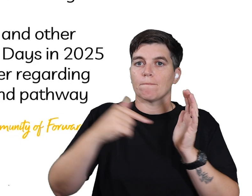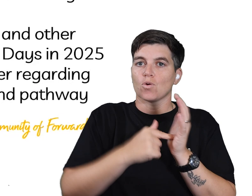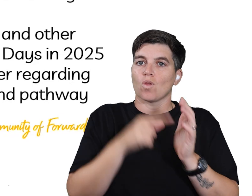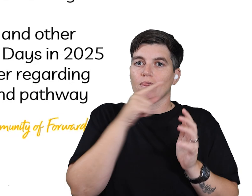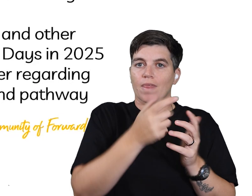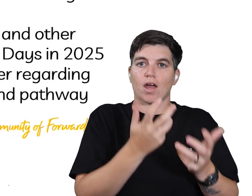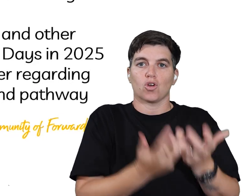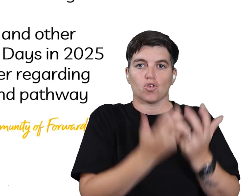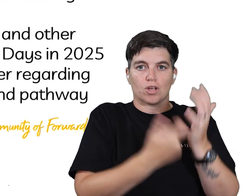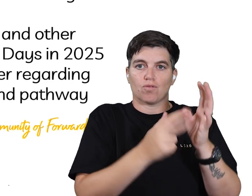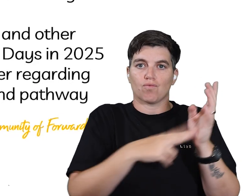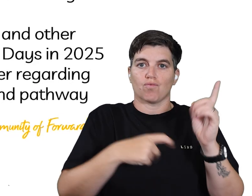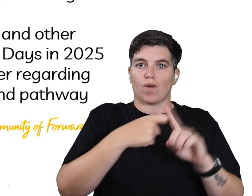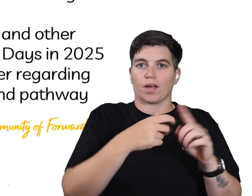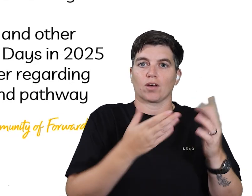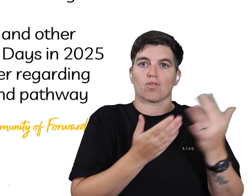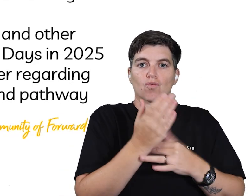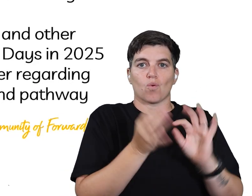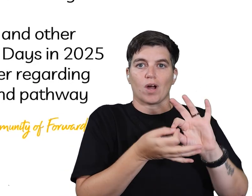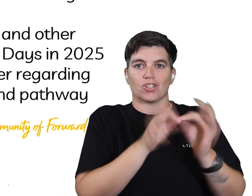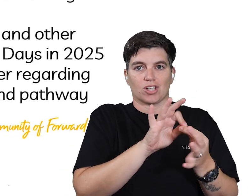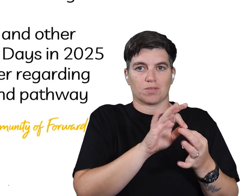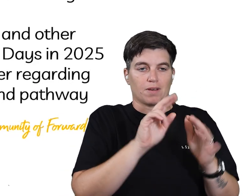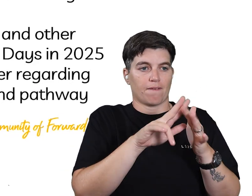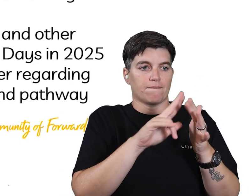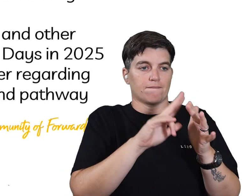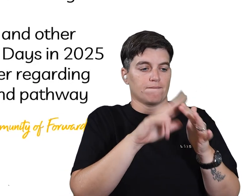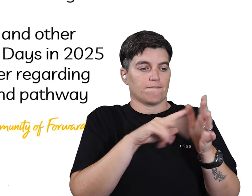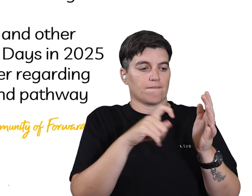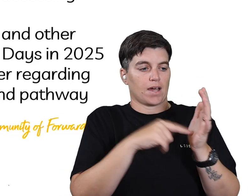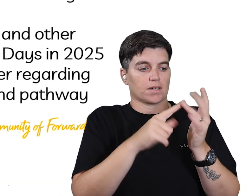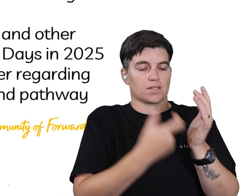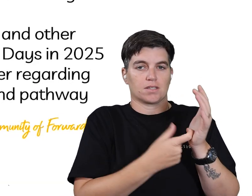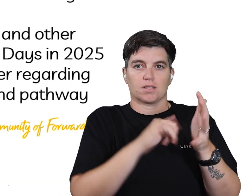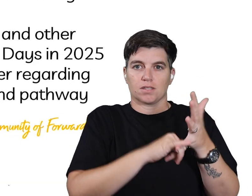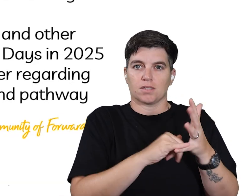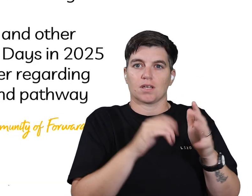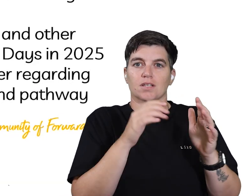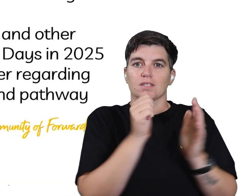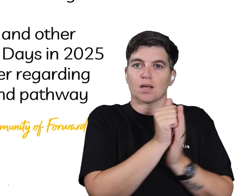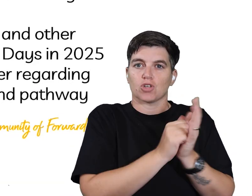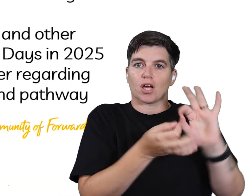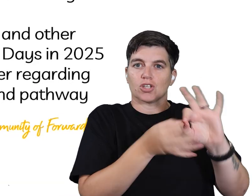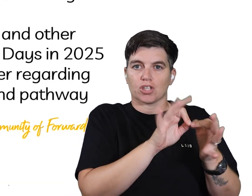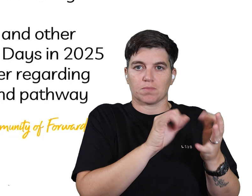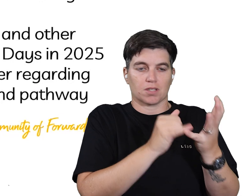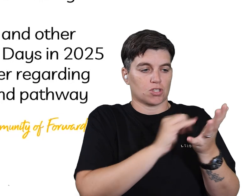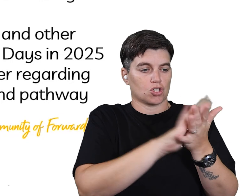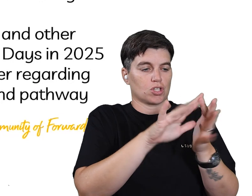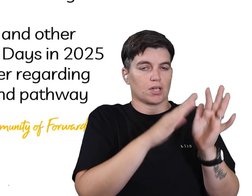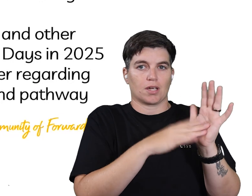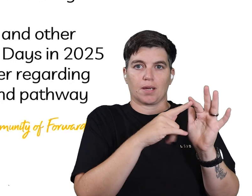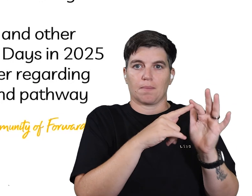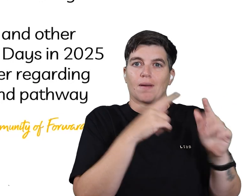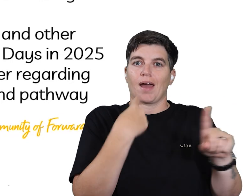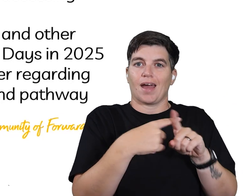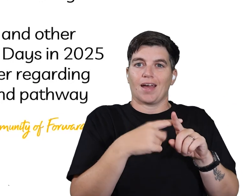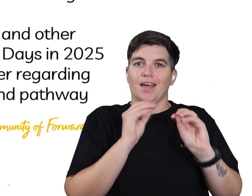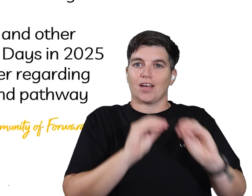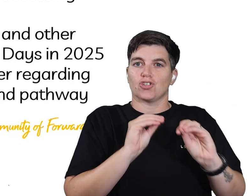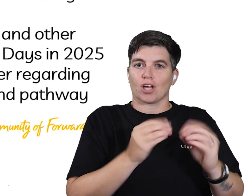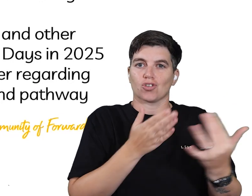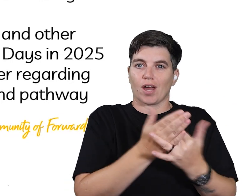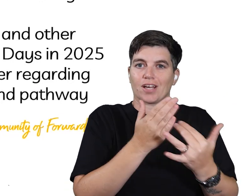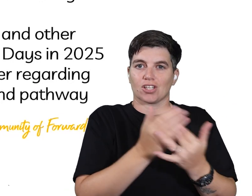their university admission rank through adjustment factors such as subject adjustment schemes and the